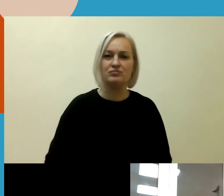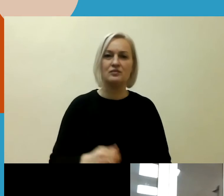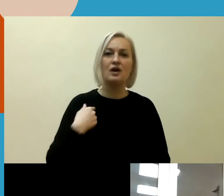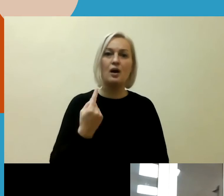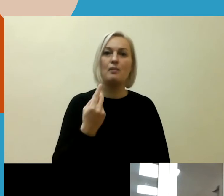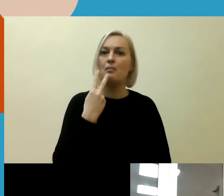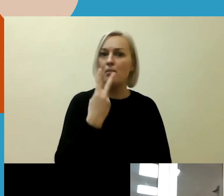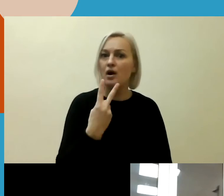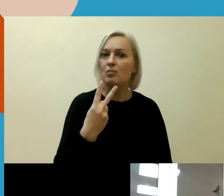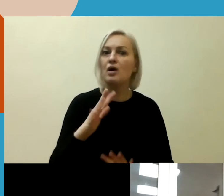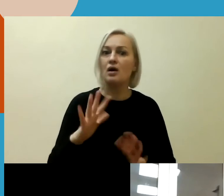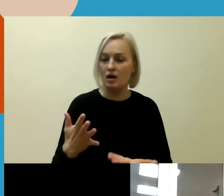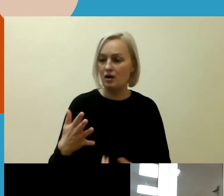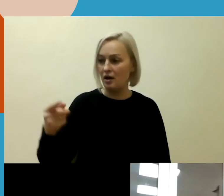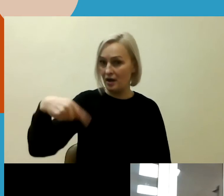members